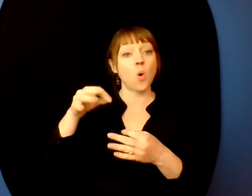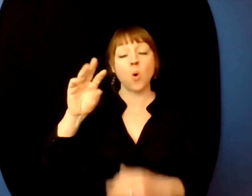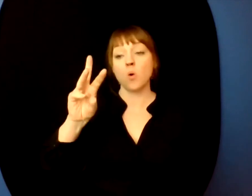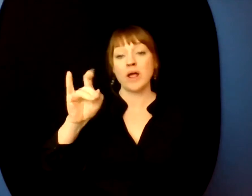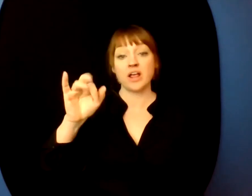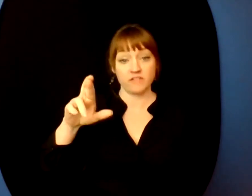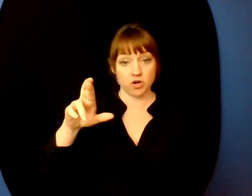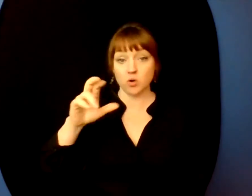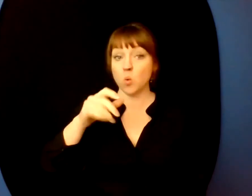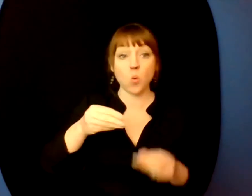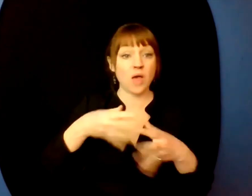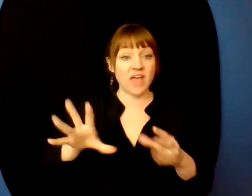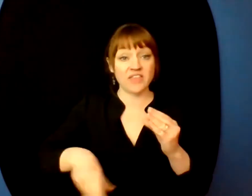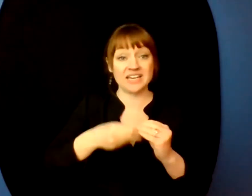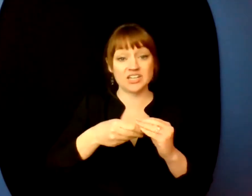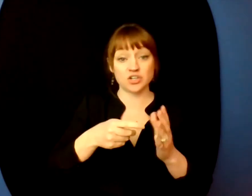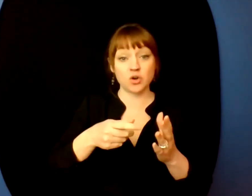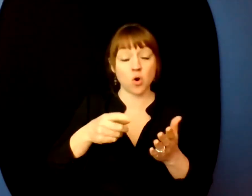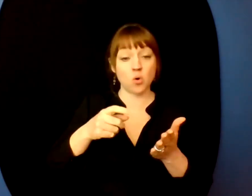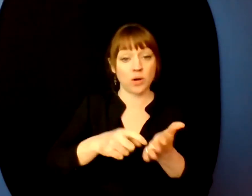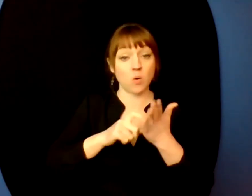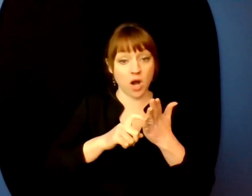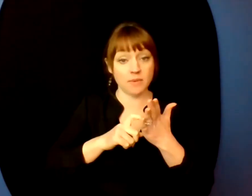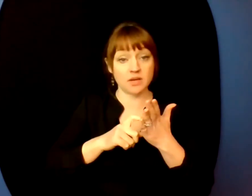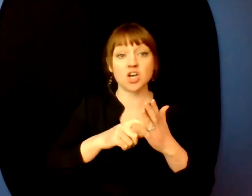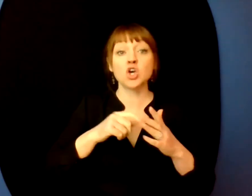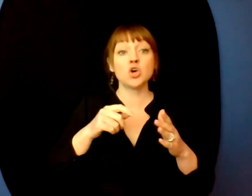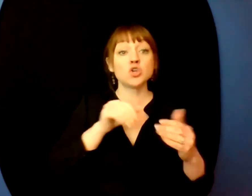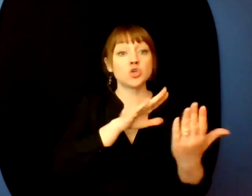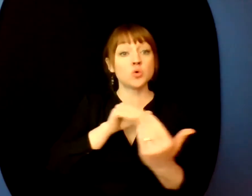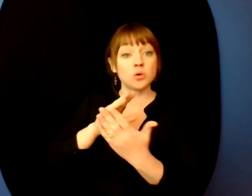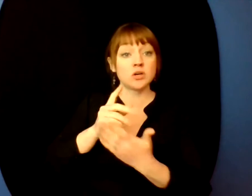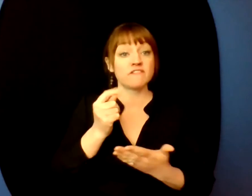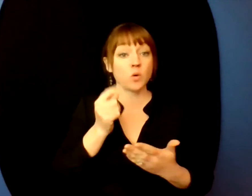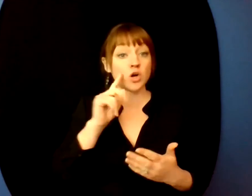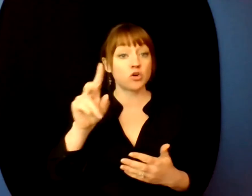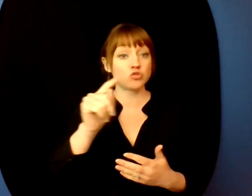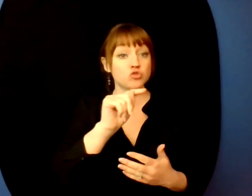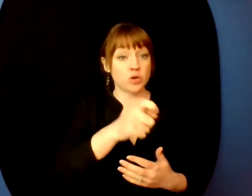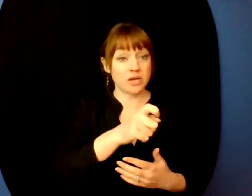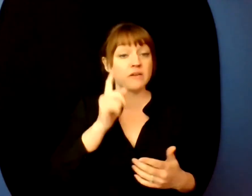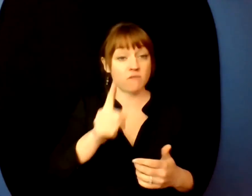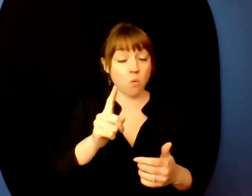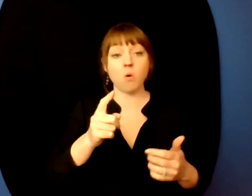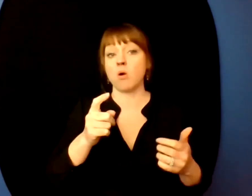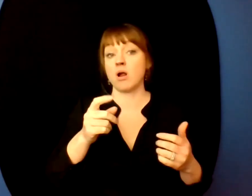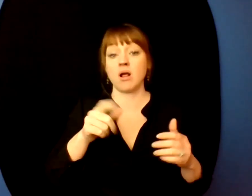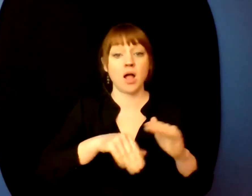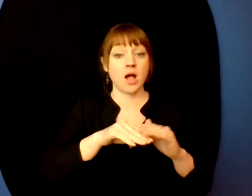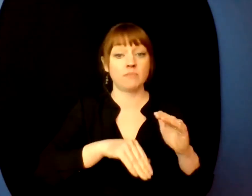educational requirement for treating up to 30 patients at a time. So that is a huge, huge flexibility